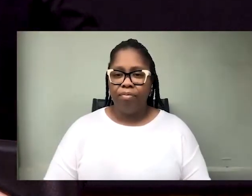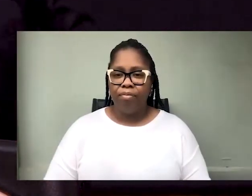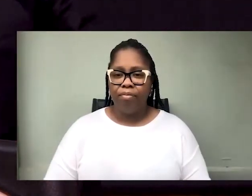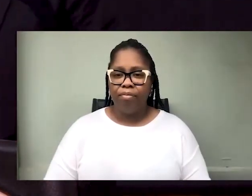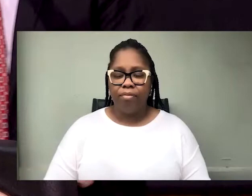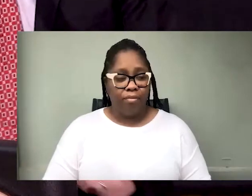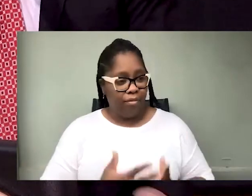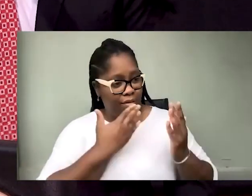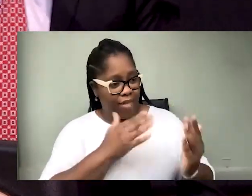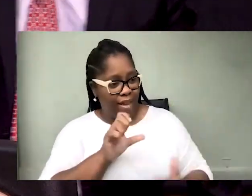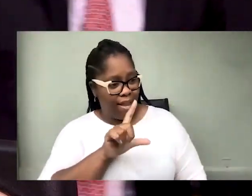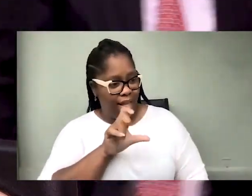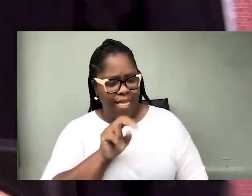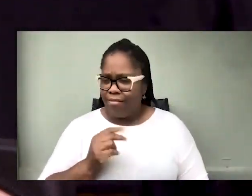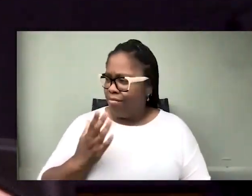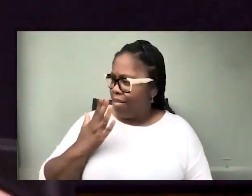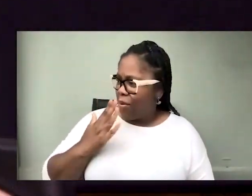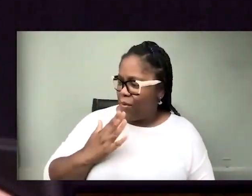Thank you, Ellen. Thank you.